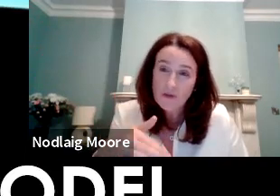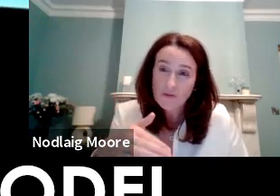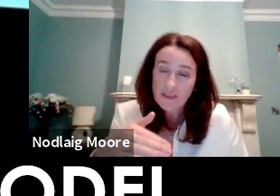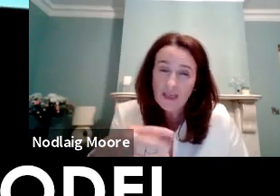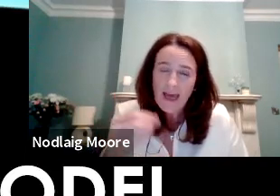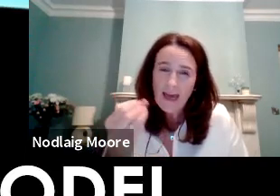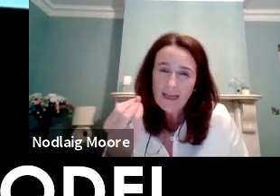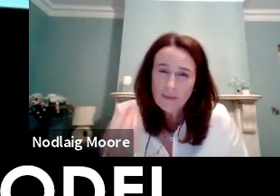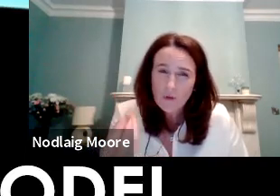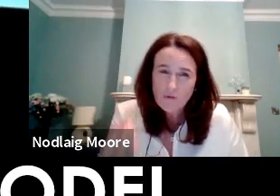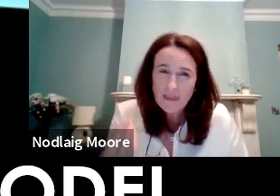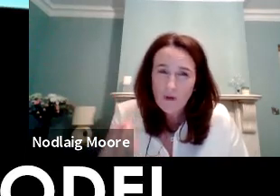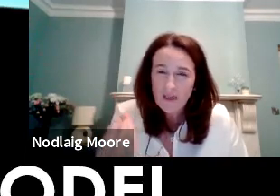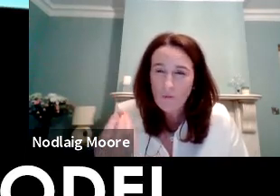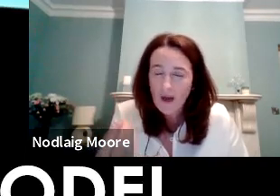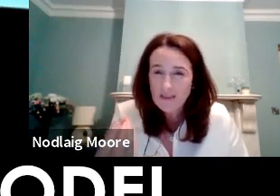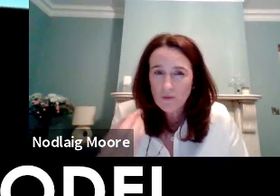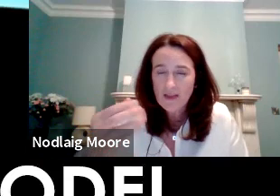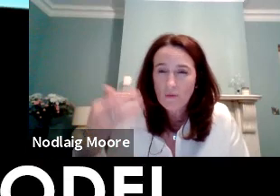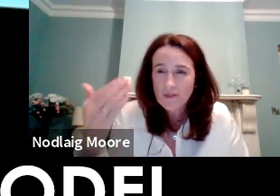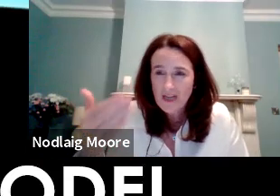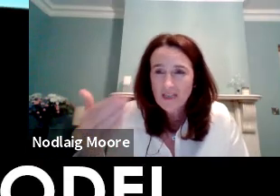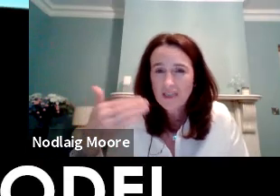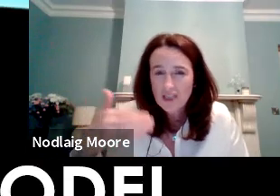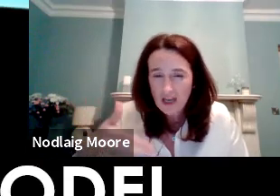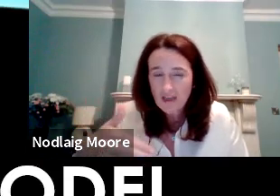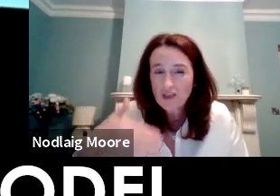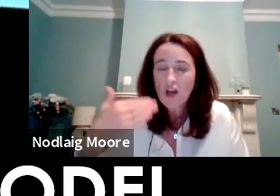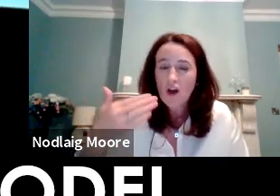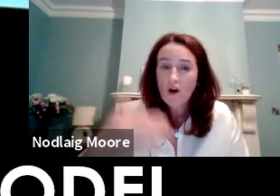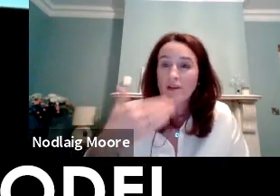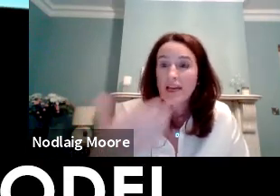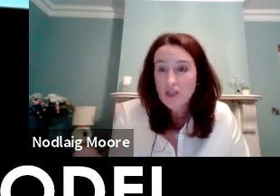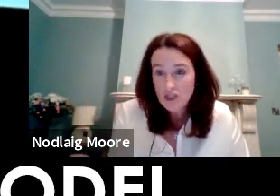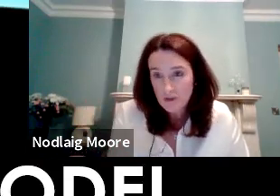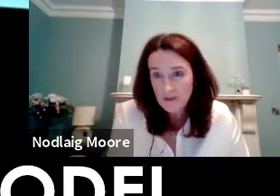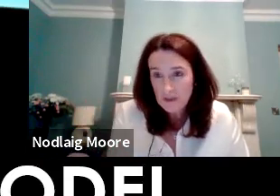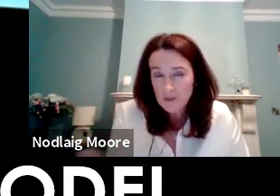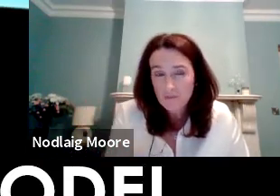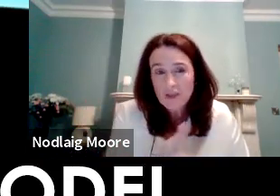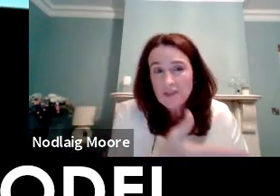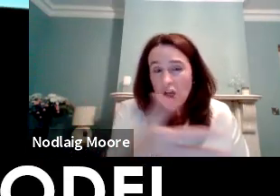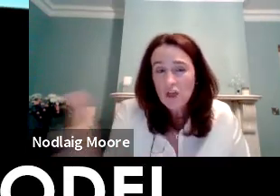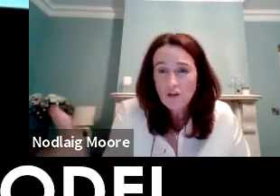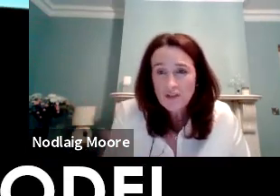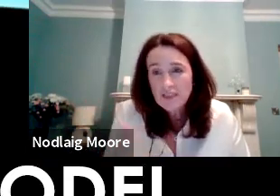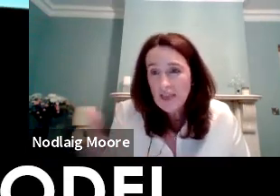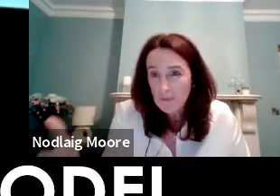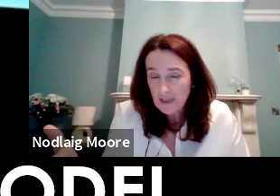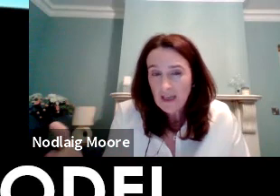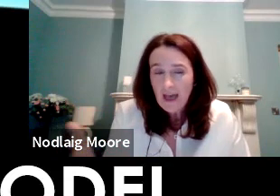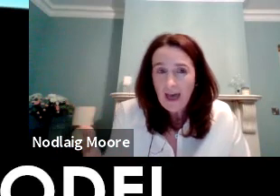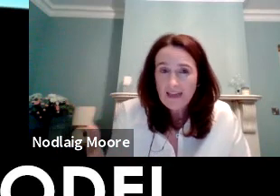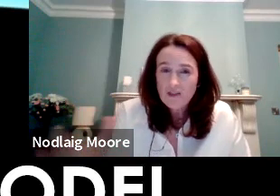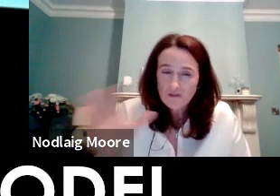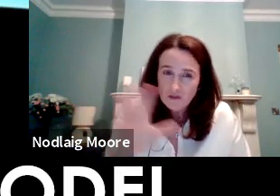the frequency. And I suppose really what it was that we were starting to change our relationship to the symptom, because, you know, this is